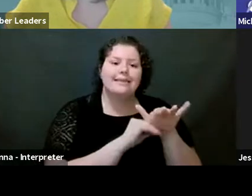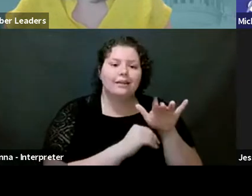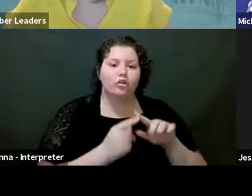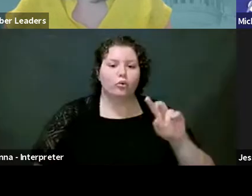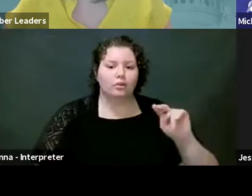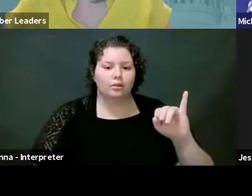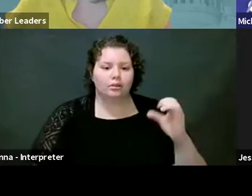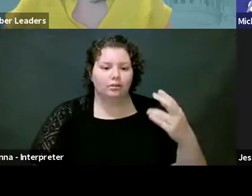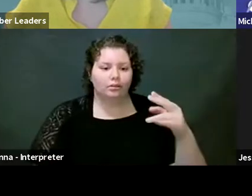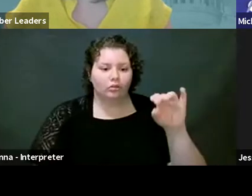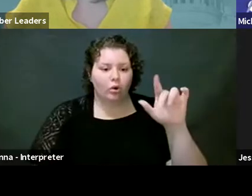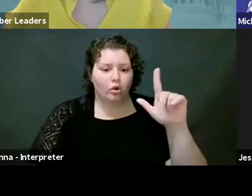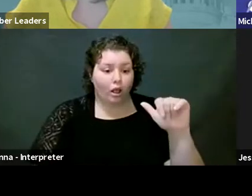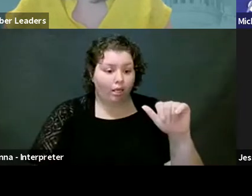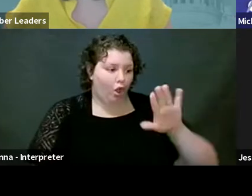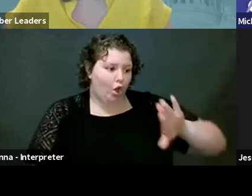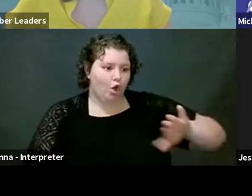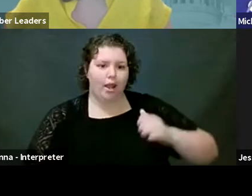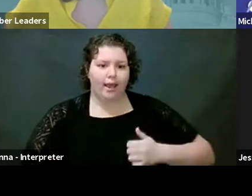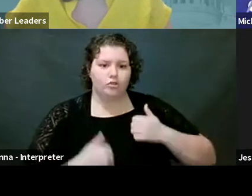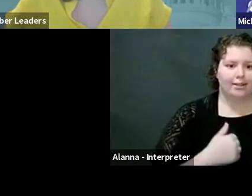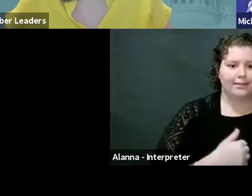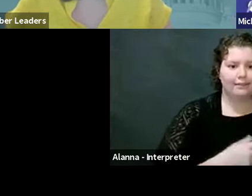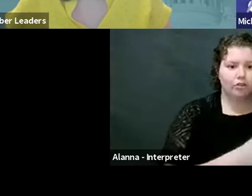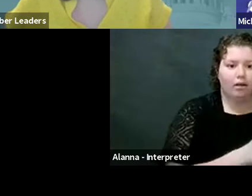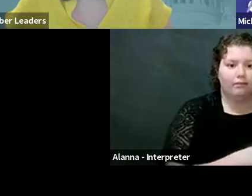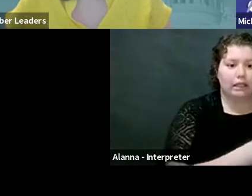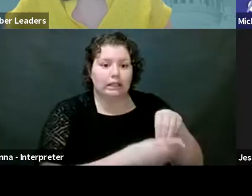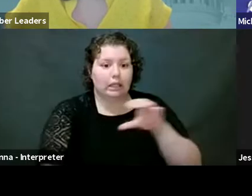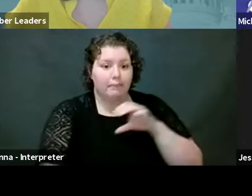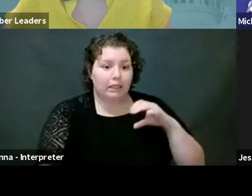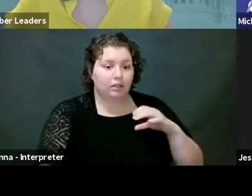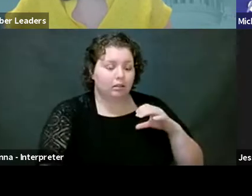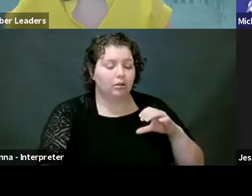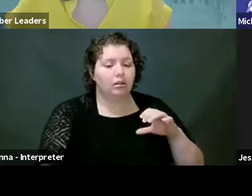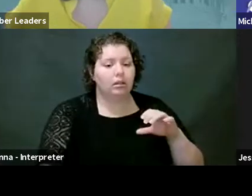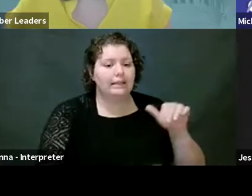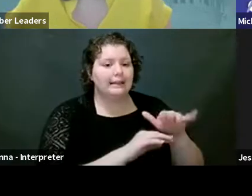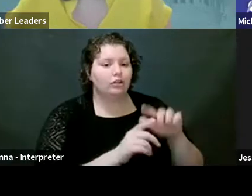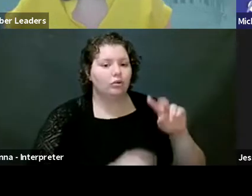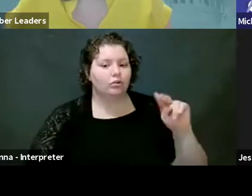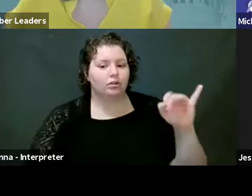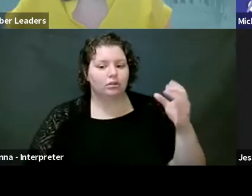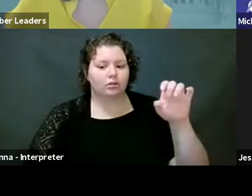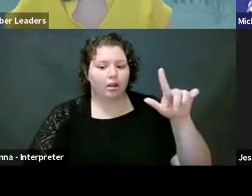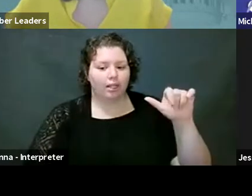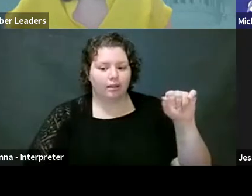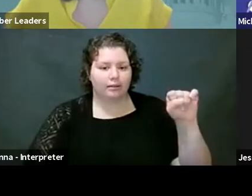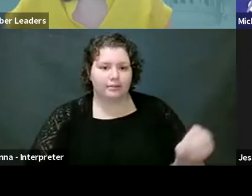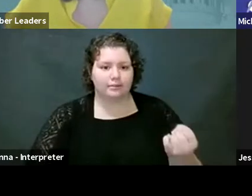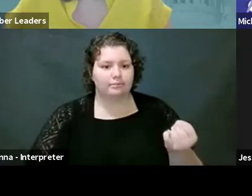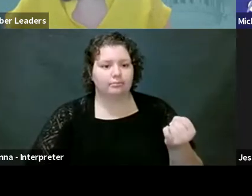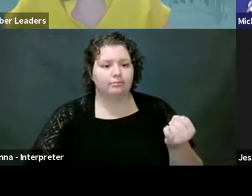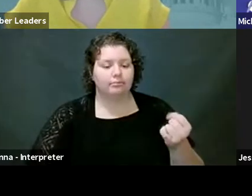that email in the chat one more time so everybody has that. We'll be collecting that. We'll be sending a follow-up to remind you of the deadlines and dates. You should get that